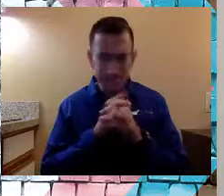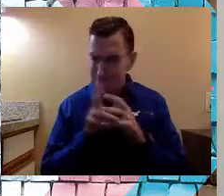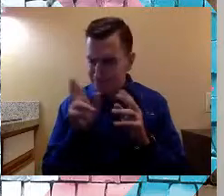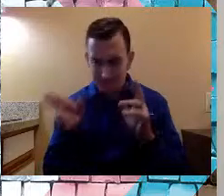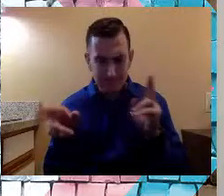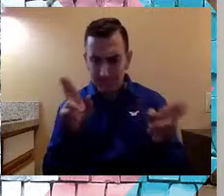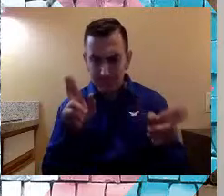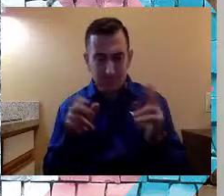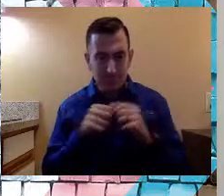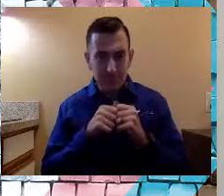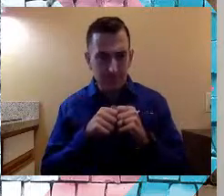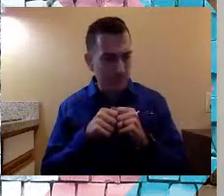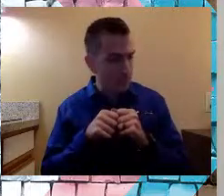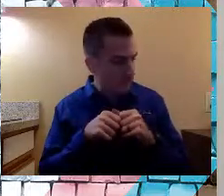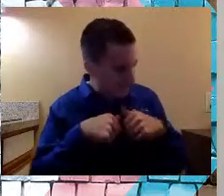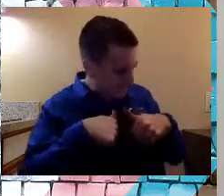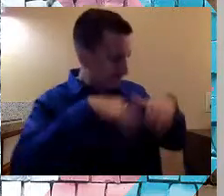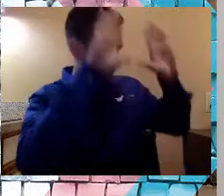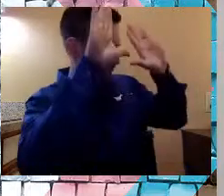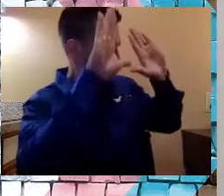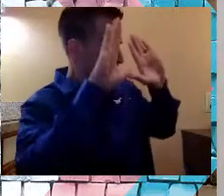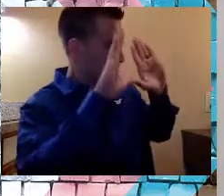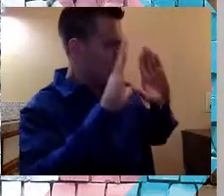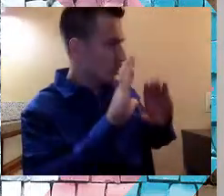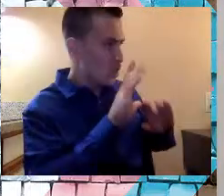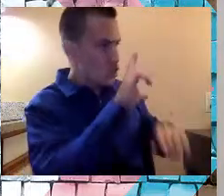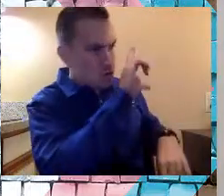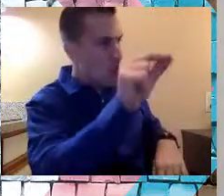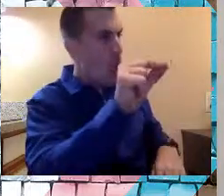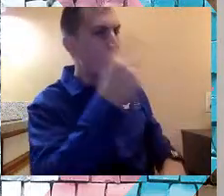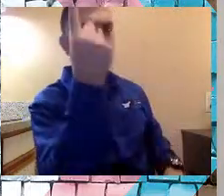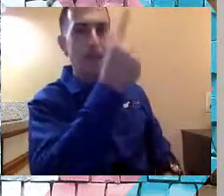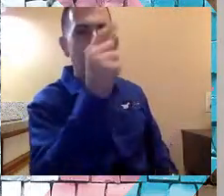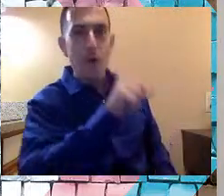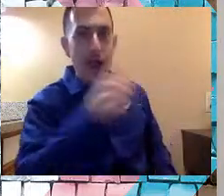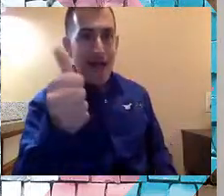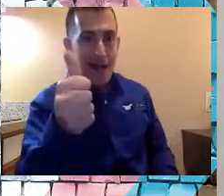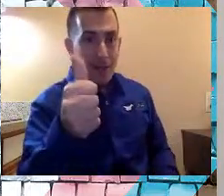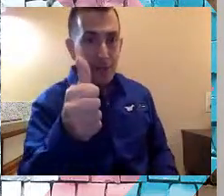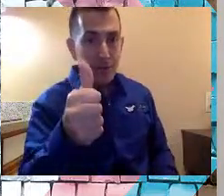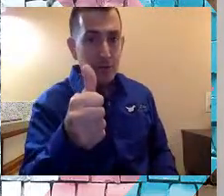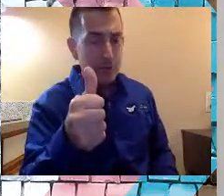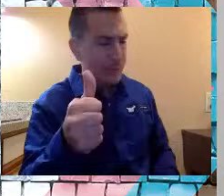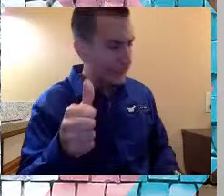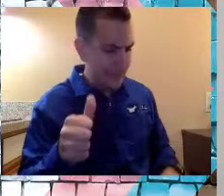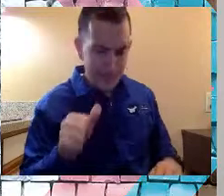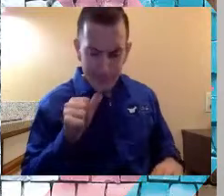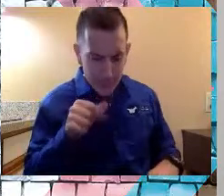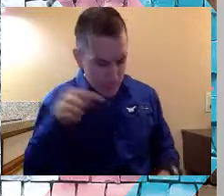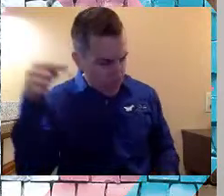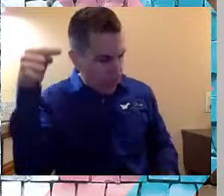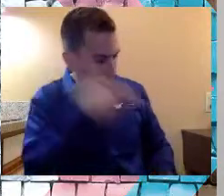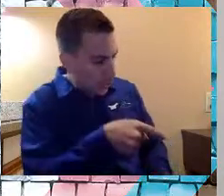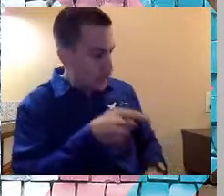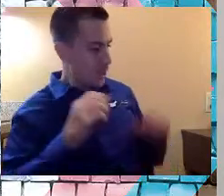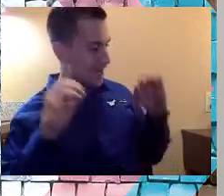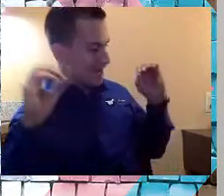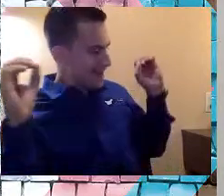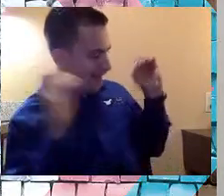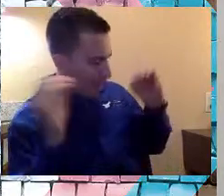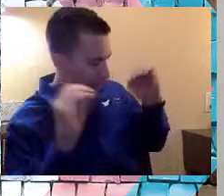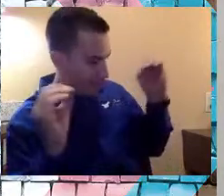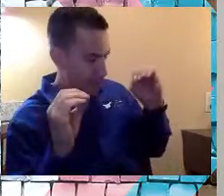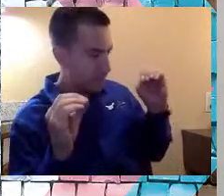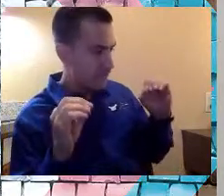Why don't you find somewhere else? You're not one of us. You're neither. And look, they're all